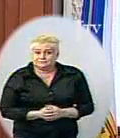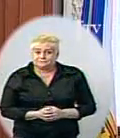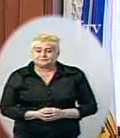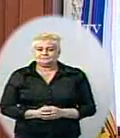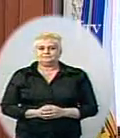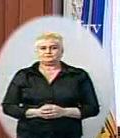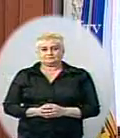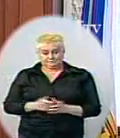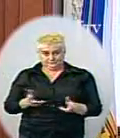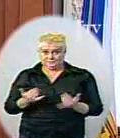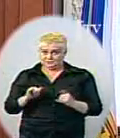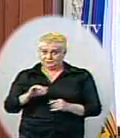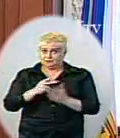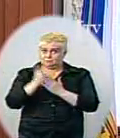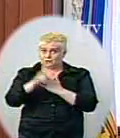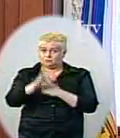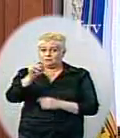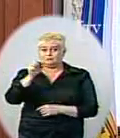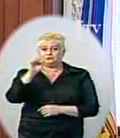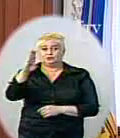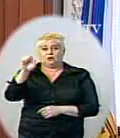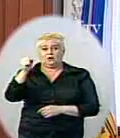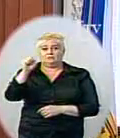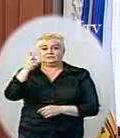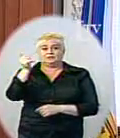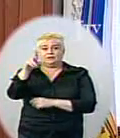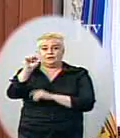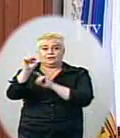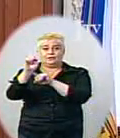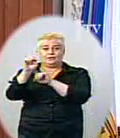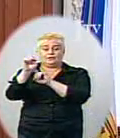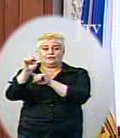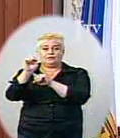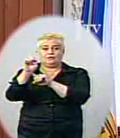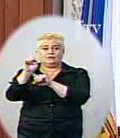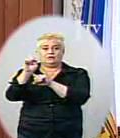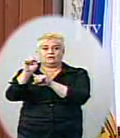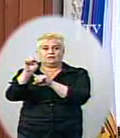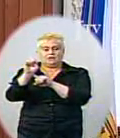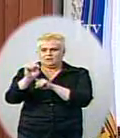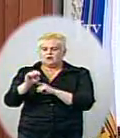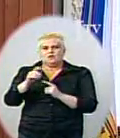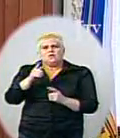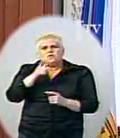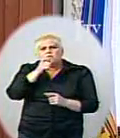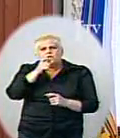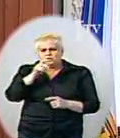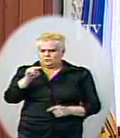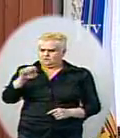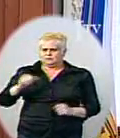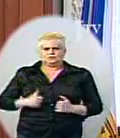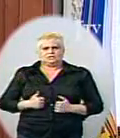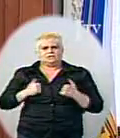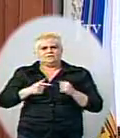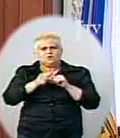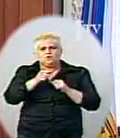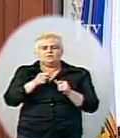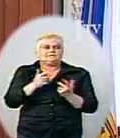Jobs Here also recognizes the important role played by the creative sector in Nova Scotia.